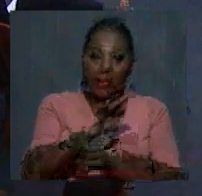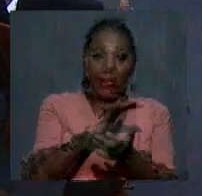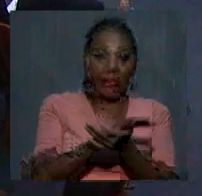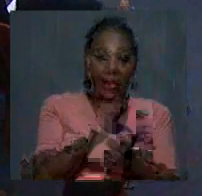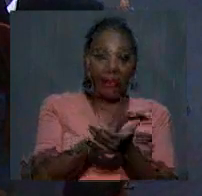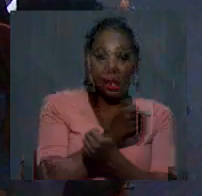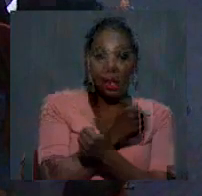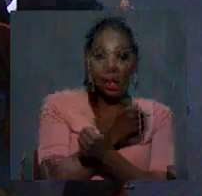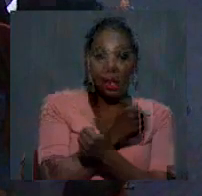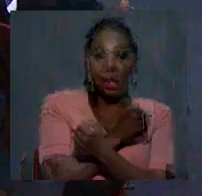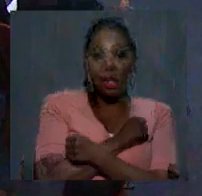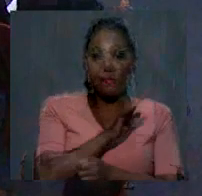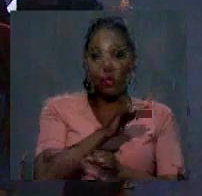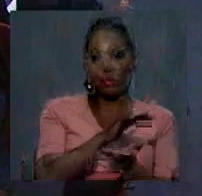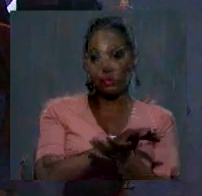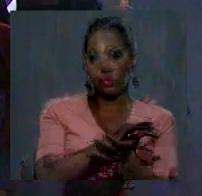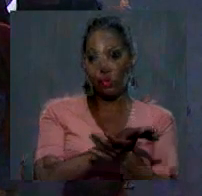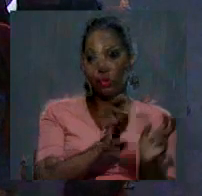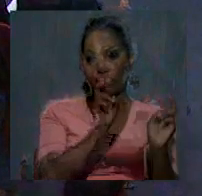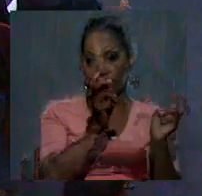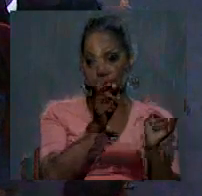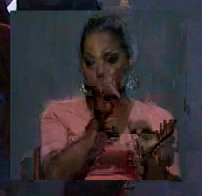this is look